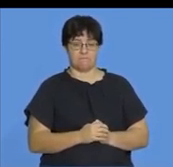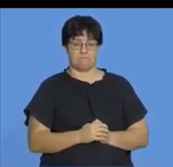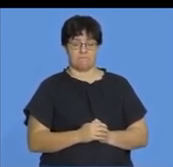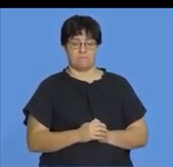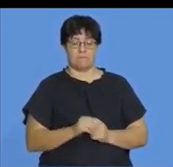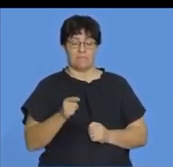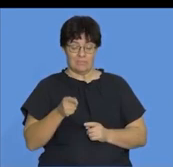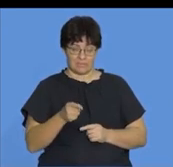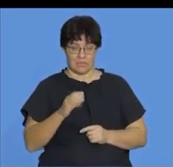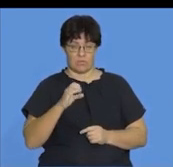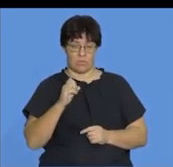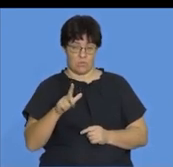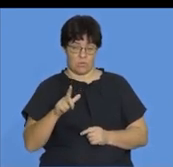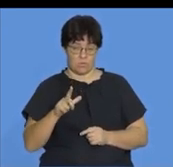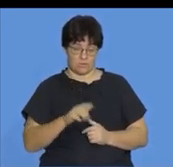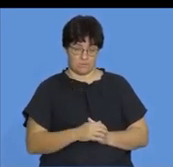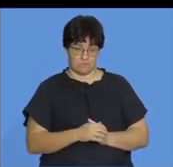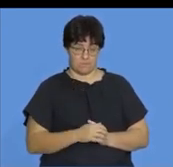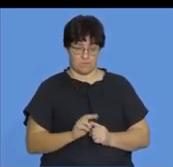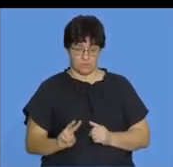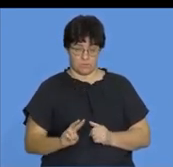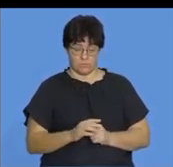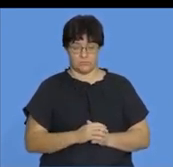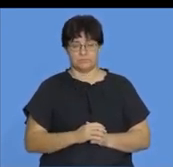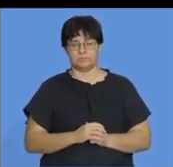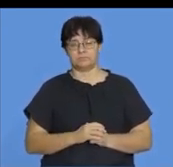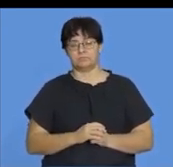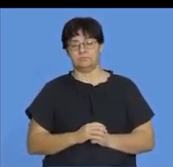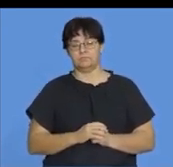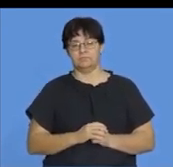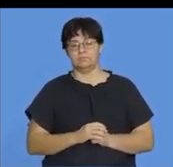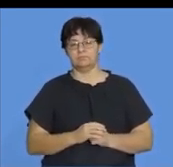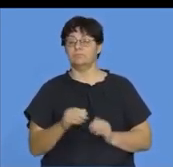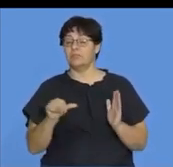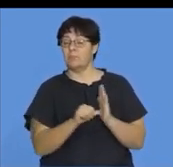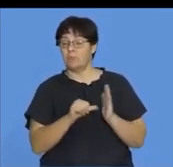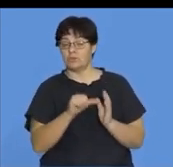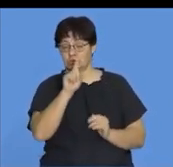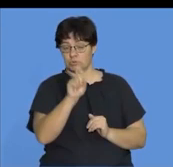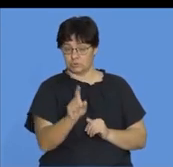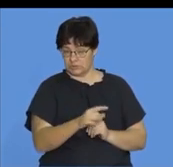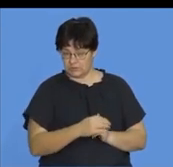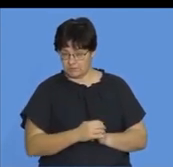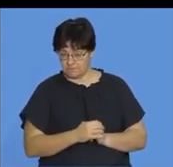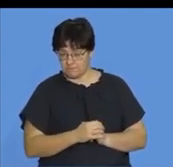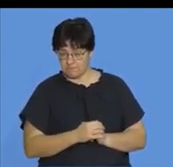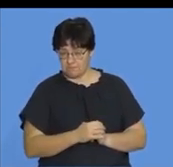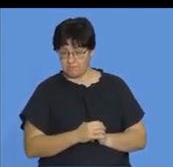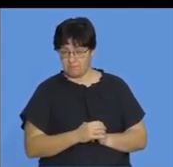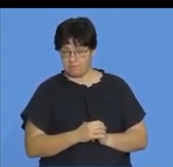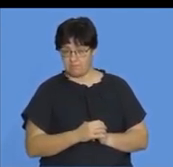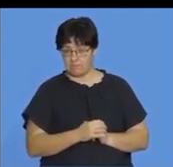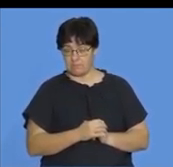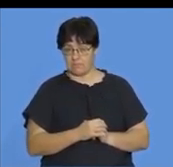of chlorine, right? Now, let's ask ourselves an important question. Let's say, for argument's